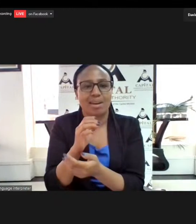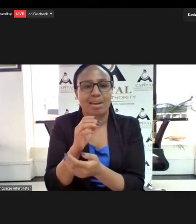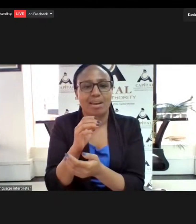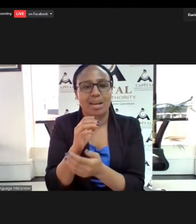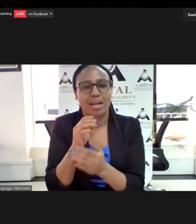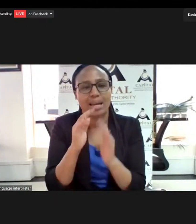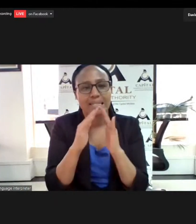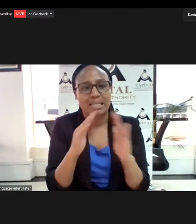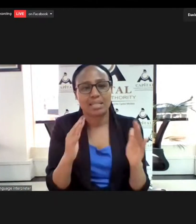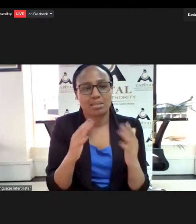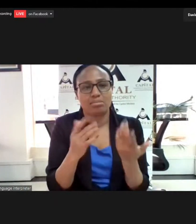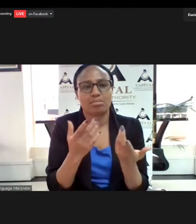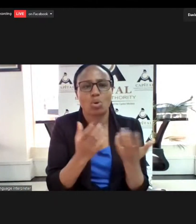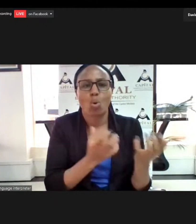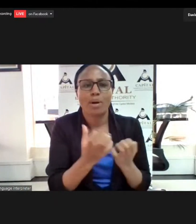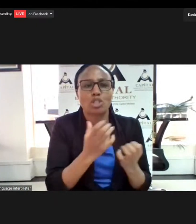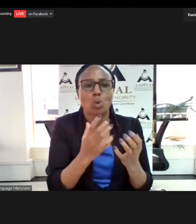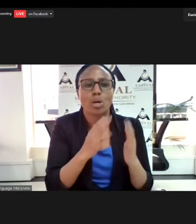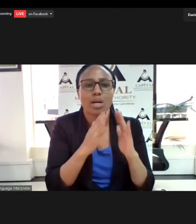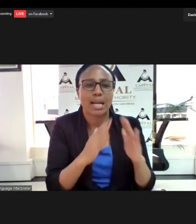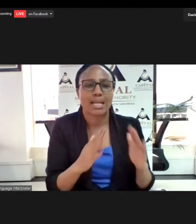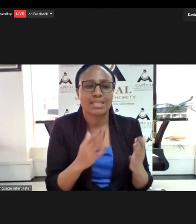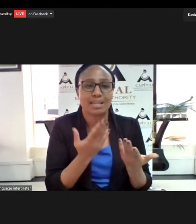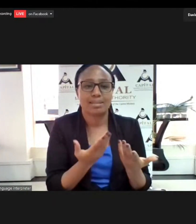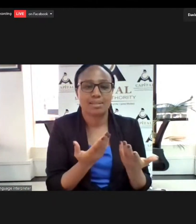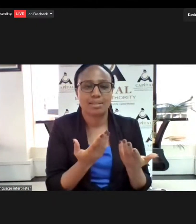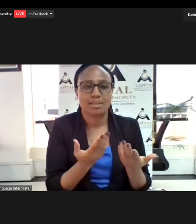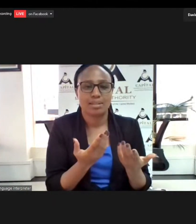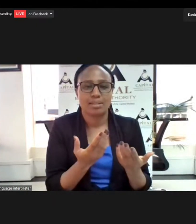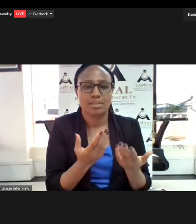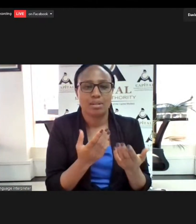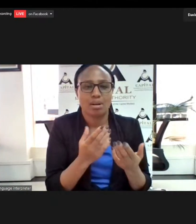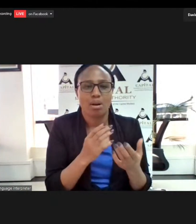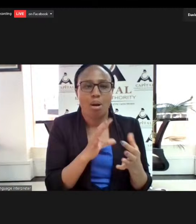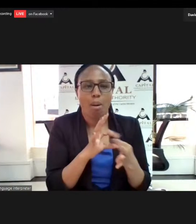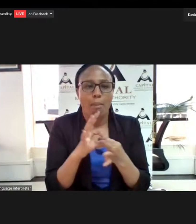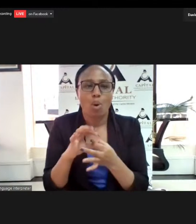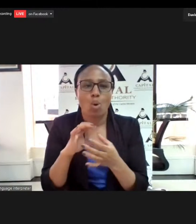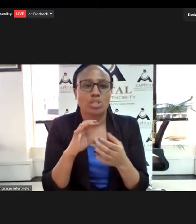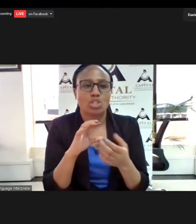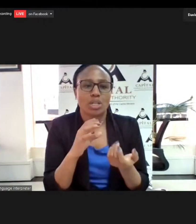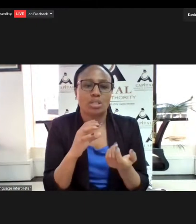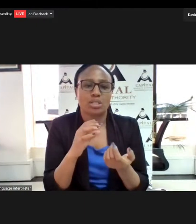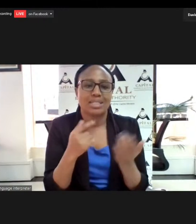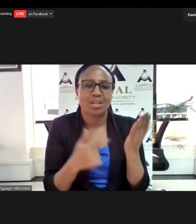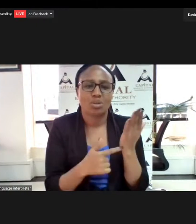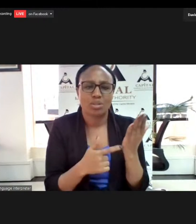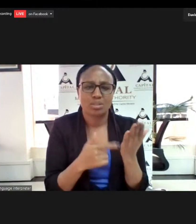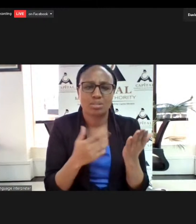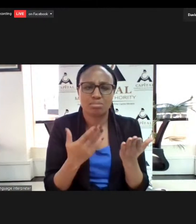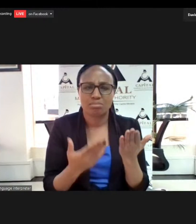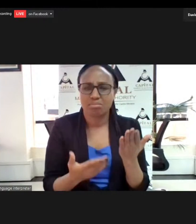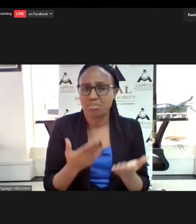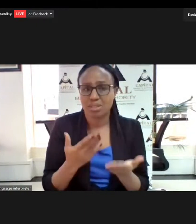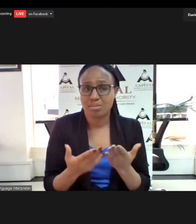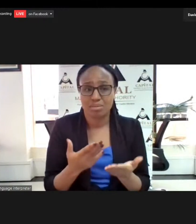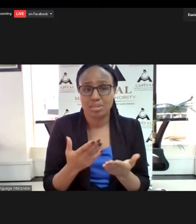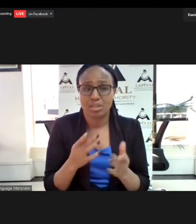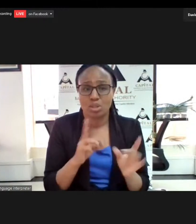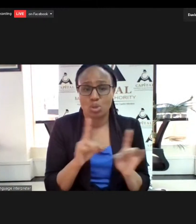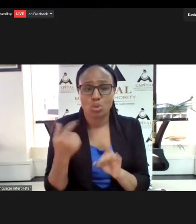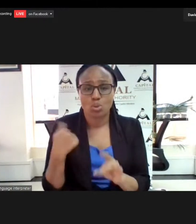future of commercial real estate meeting blockchain technology? Maybe Raghav, do you have